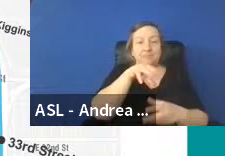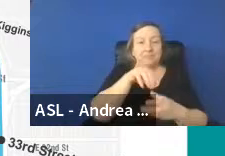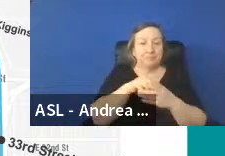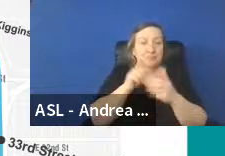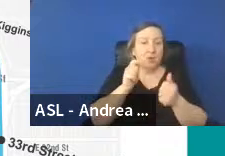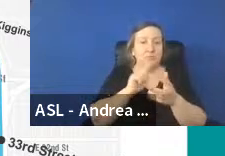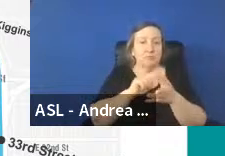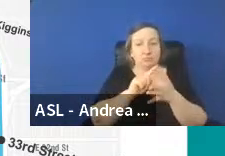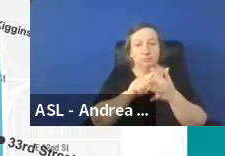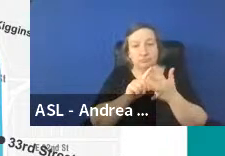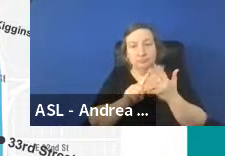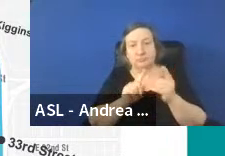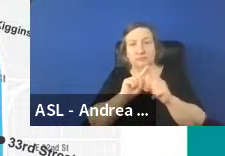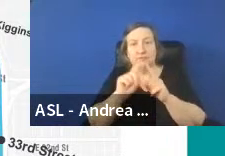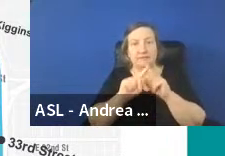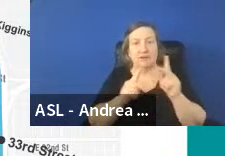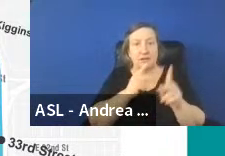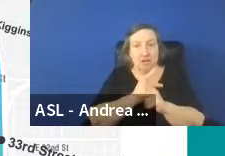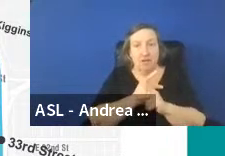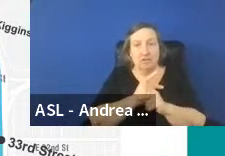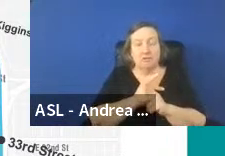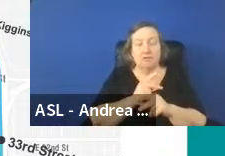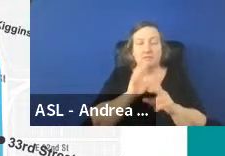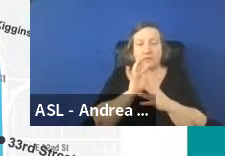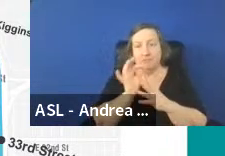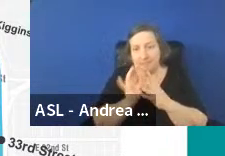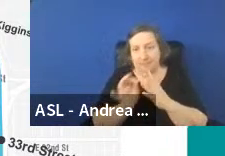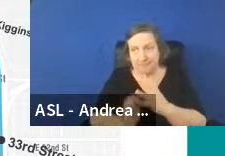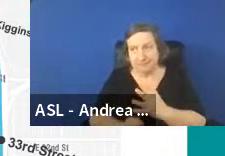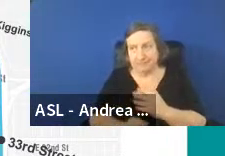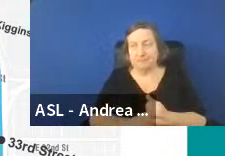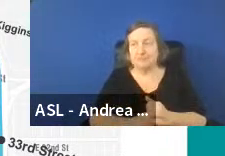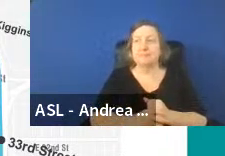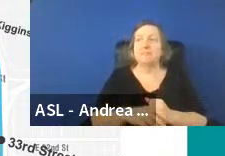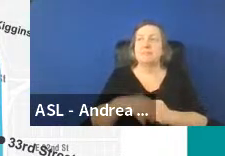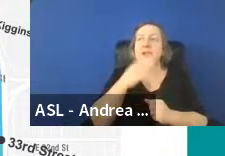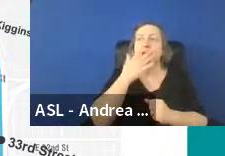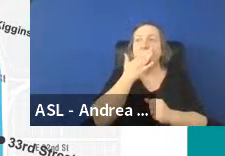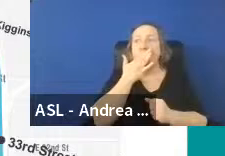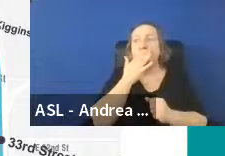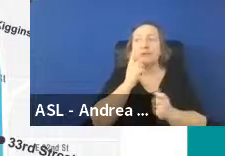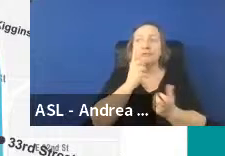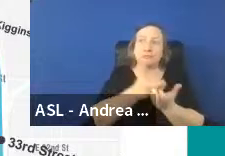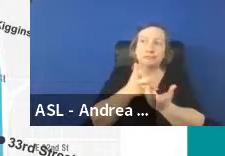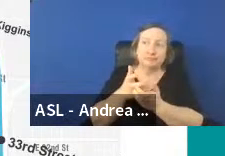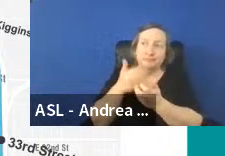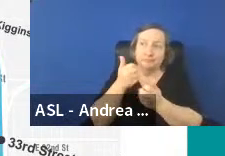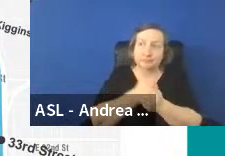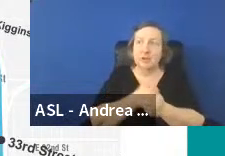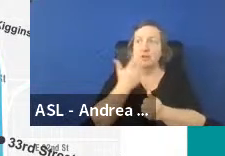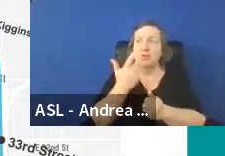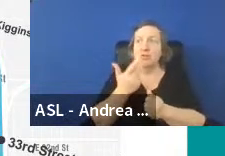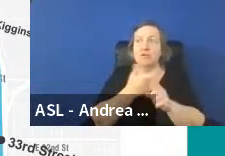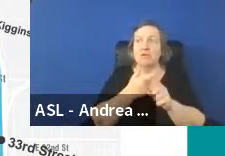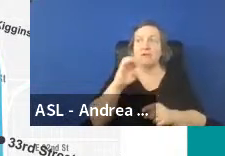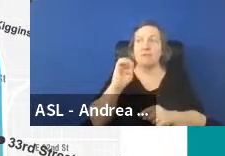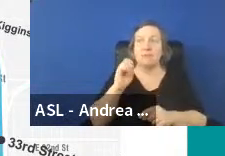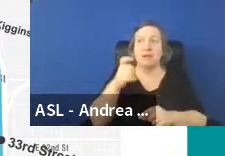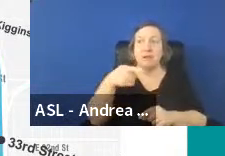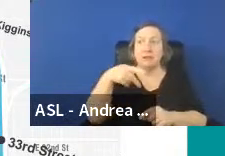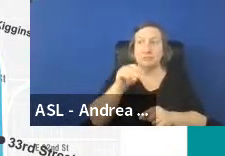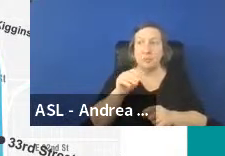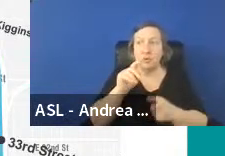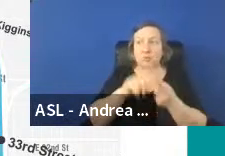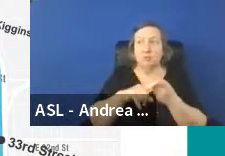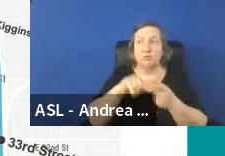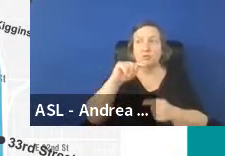these different types of investments, color coded. So there's 3 that would go from Expo to Turtle